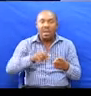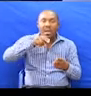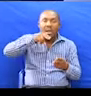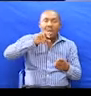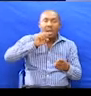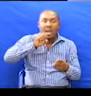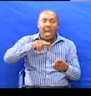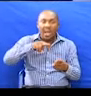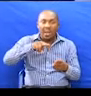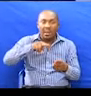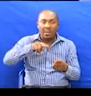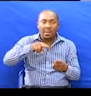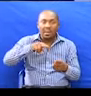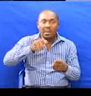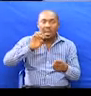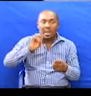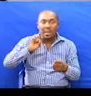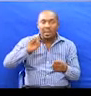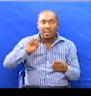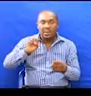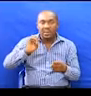amino acid.